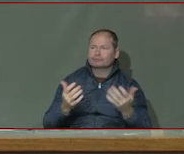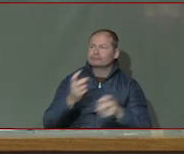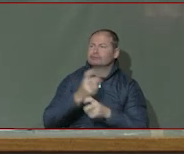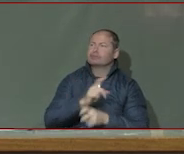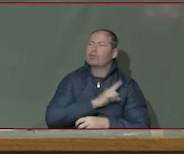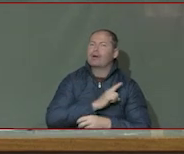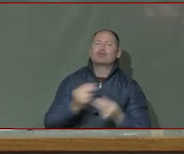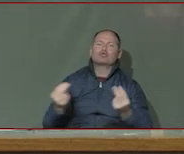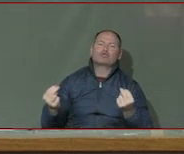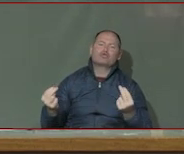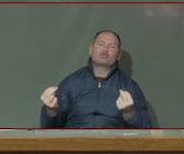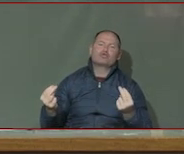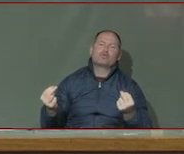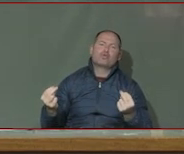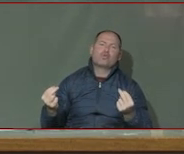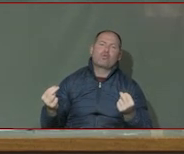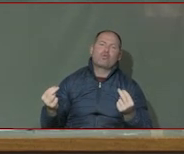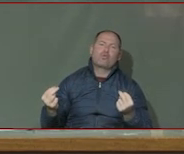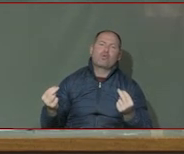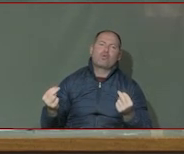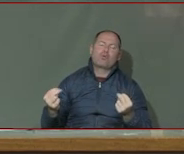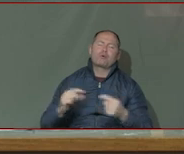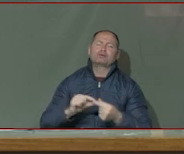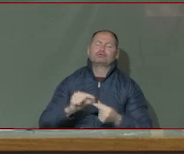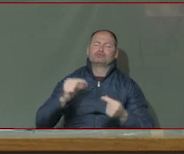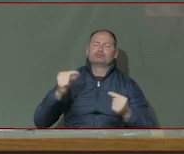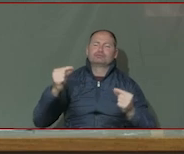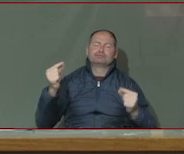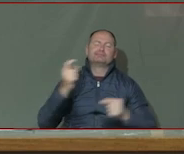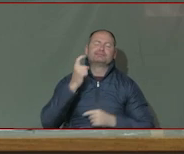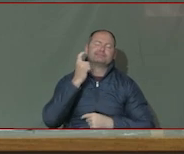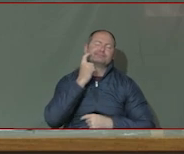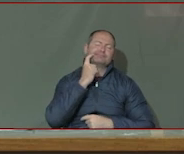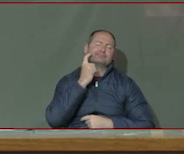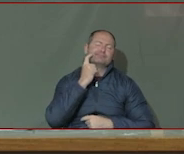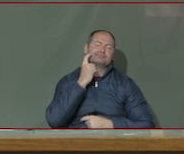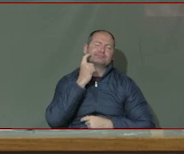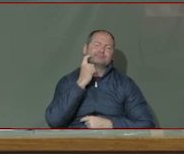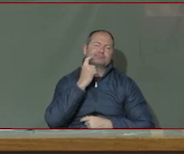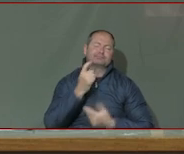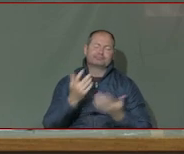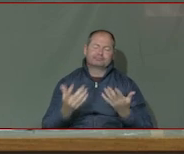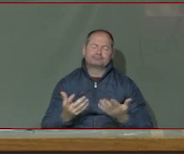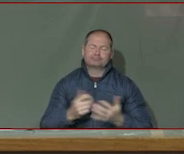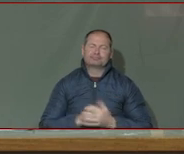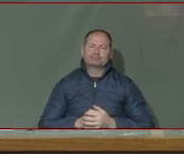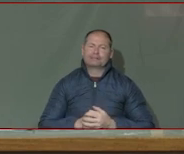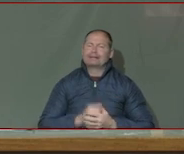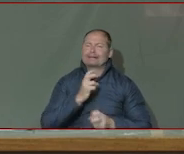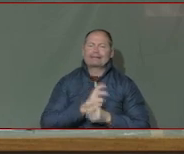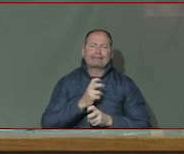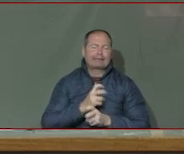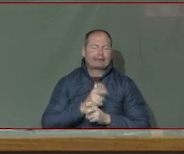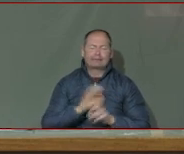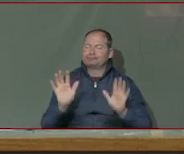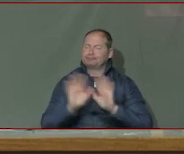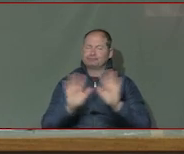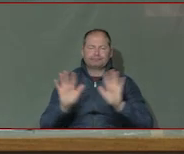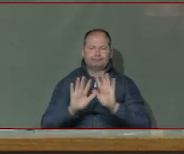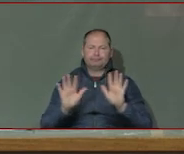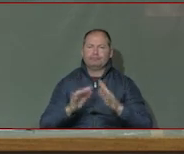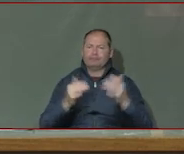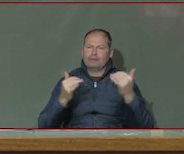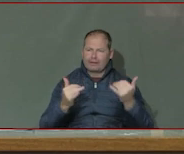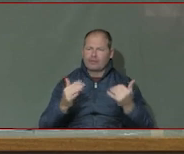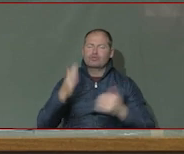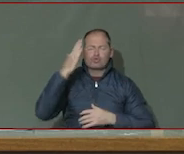That's it. Genetics is really easy. You'll see today. There's nothing difficult about it. You must just become familiar